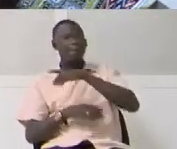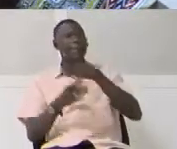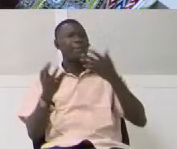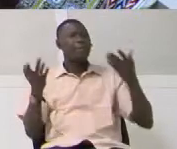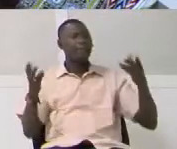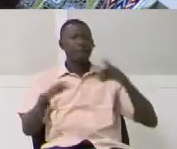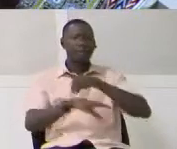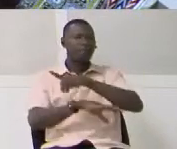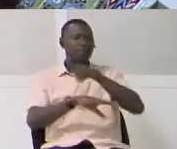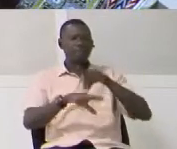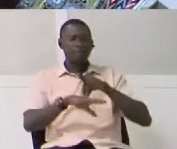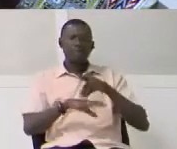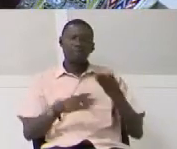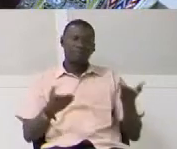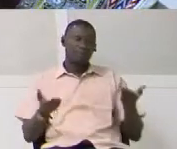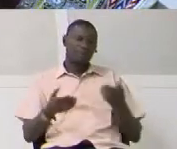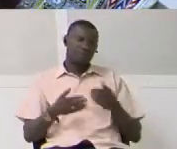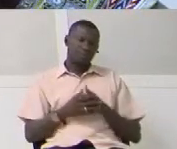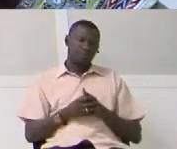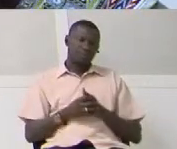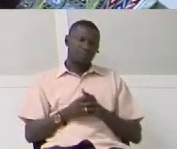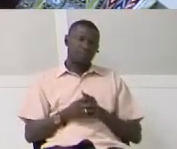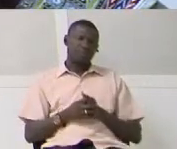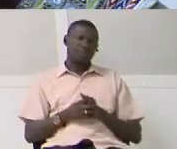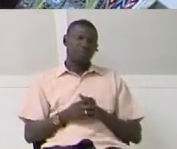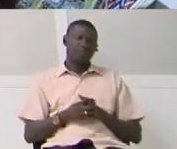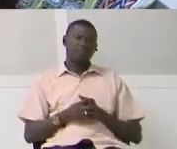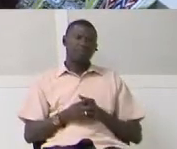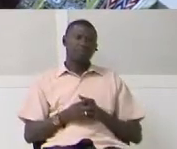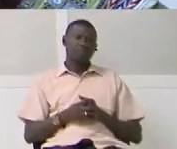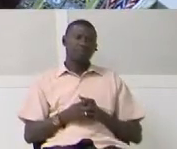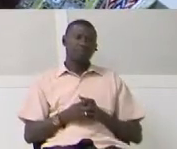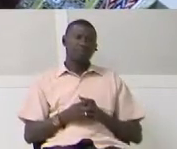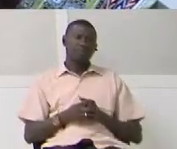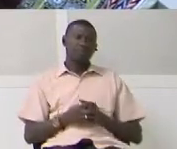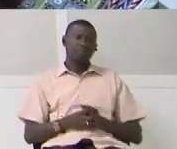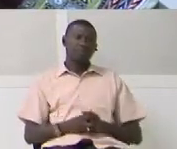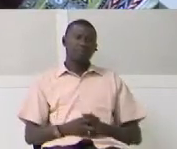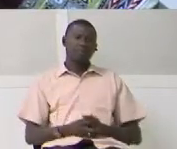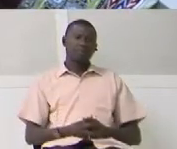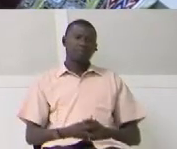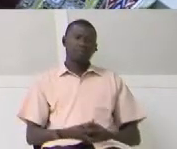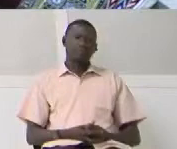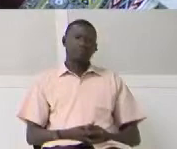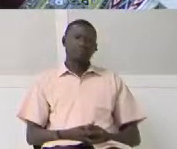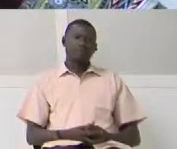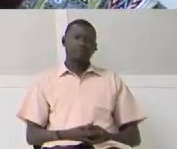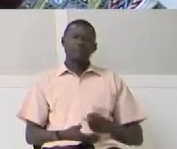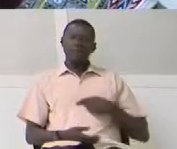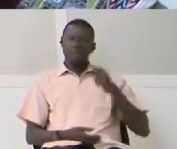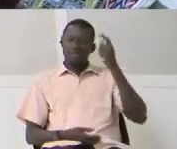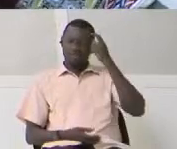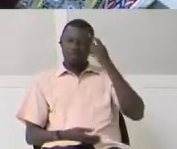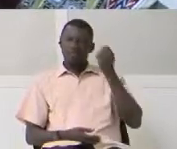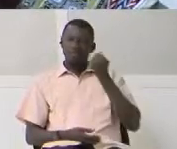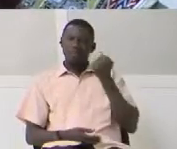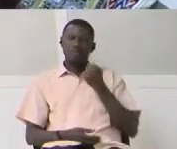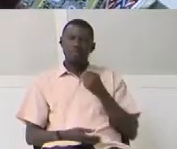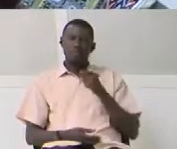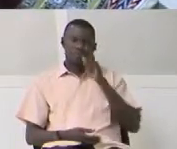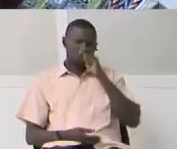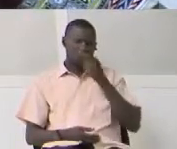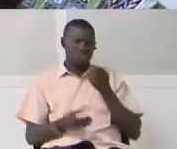Lily, what a damn, but I send convoy, you know, more young about today or something like that, that still an accident. I think because of his